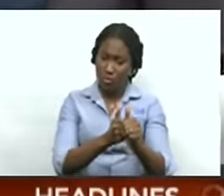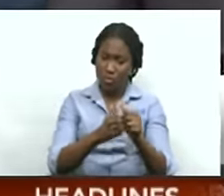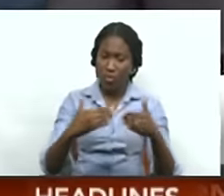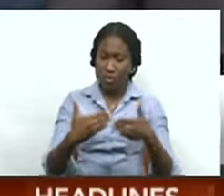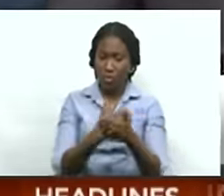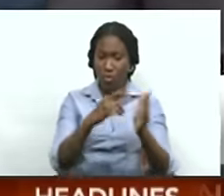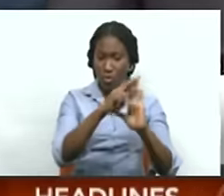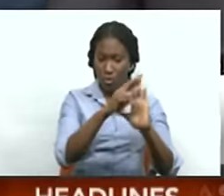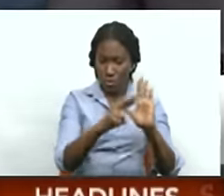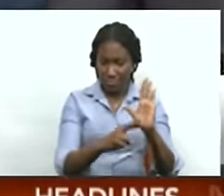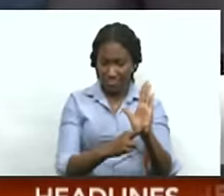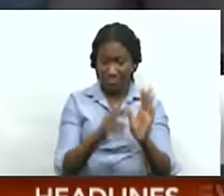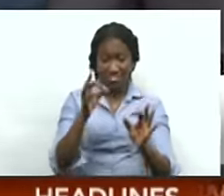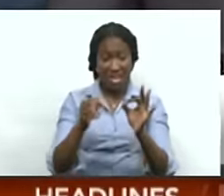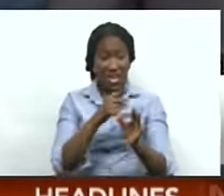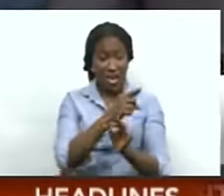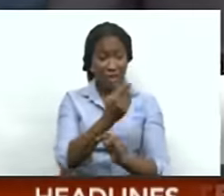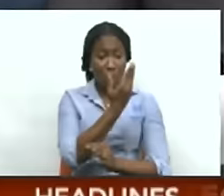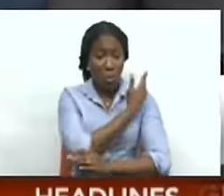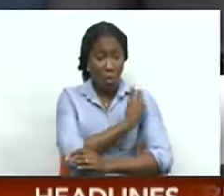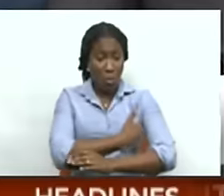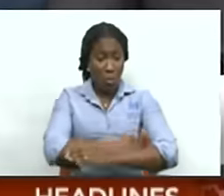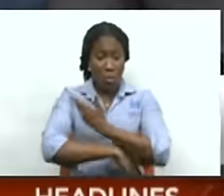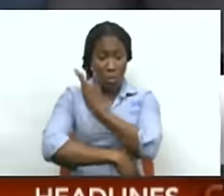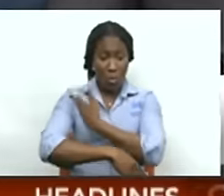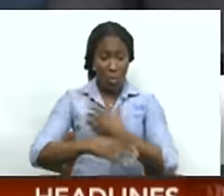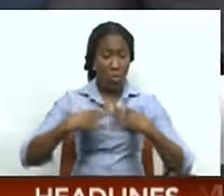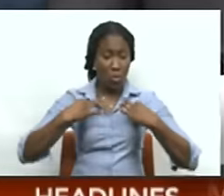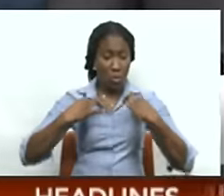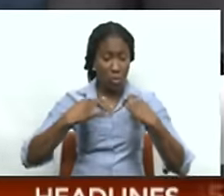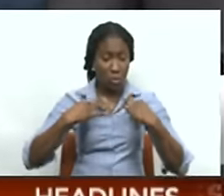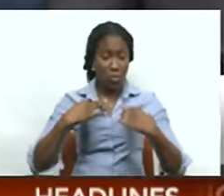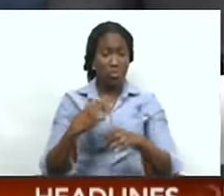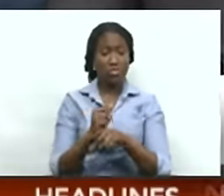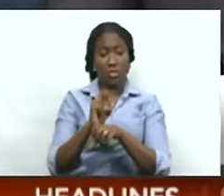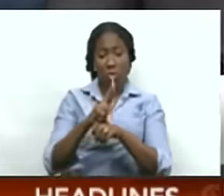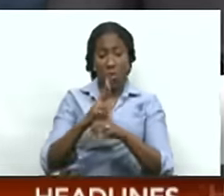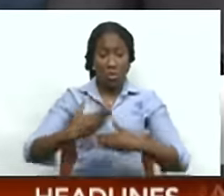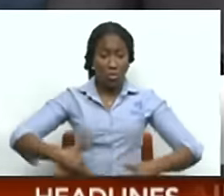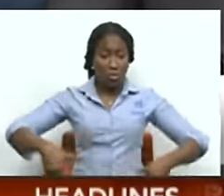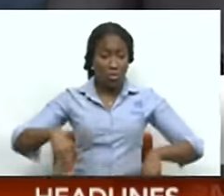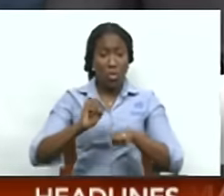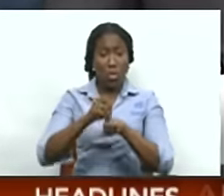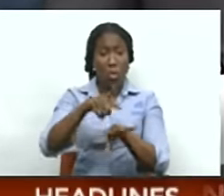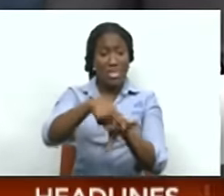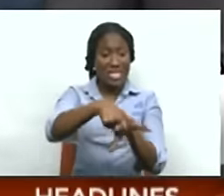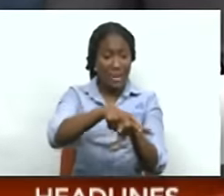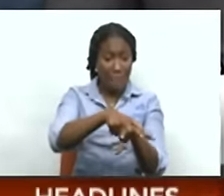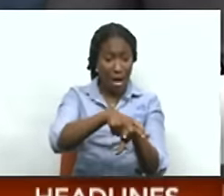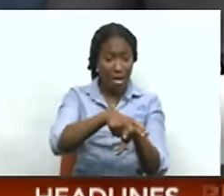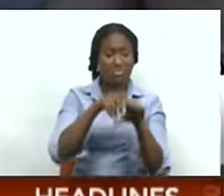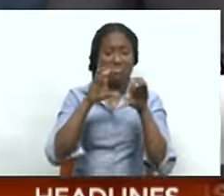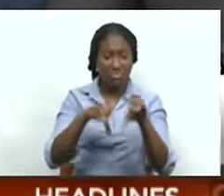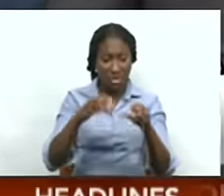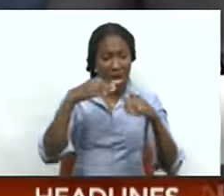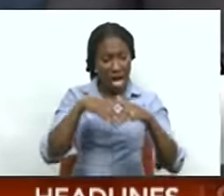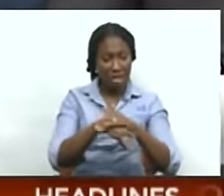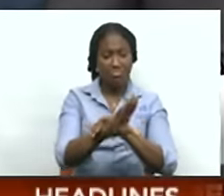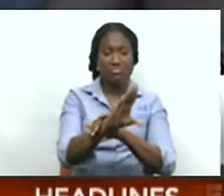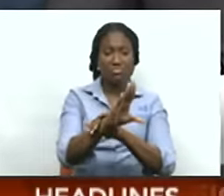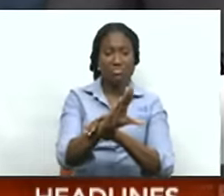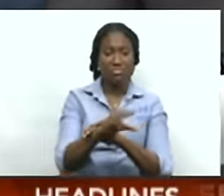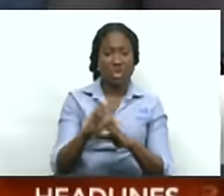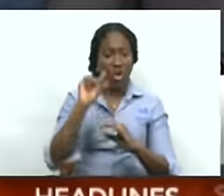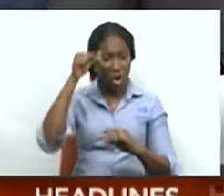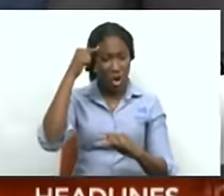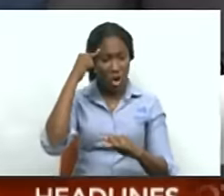to visit government offices wearing slippers and sleeveless. The minister held a media conference today to show the public what you